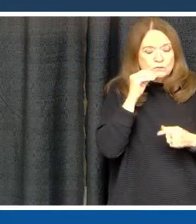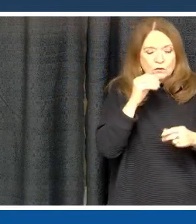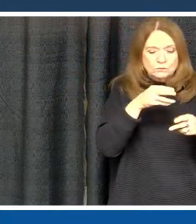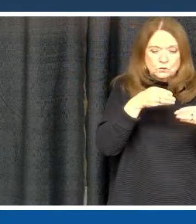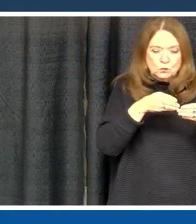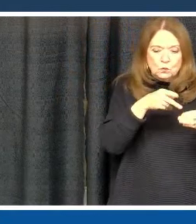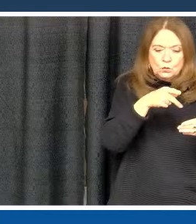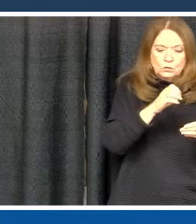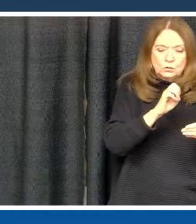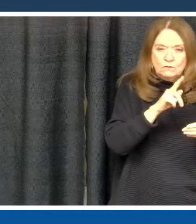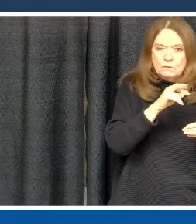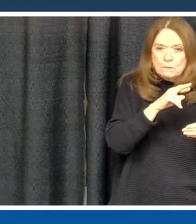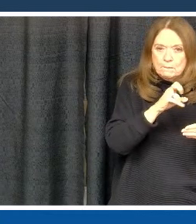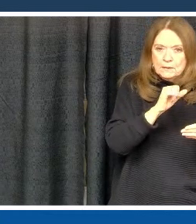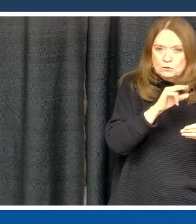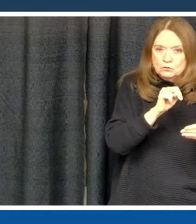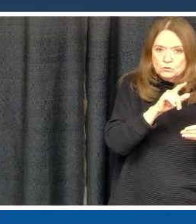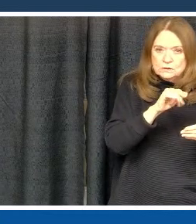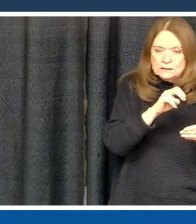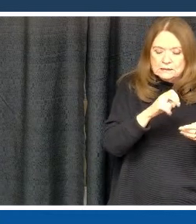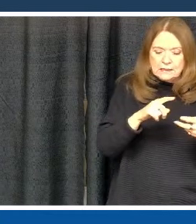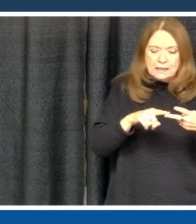Lane and Old Trenton,